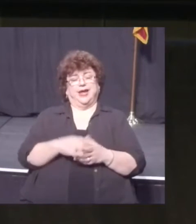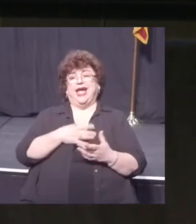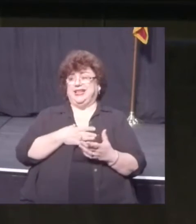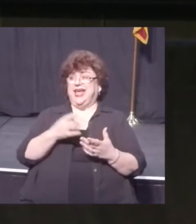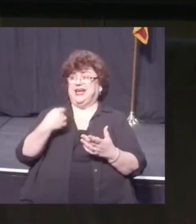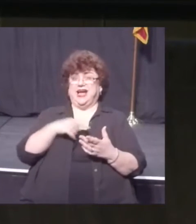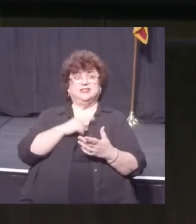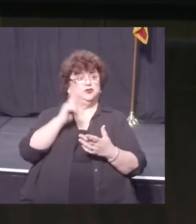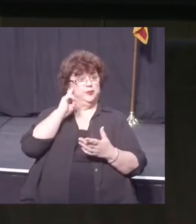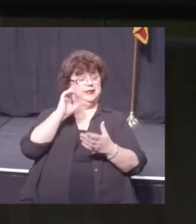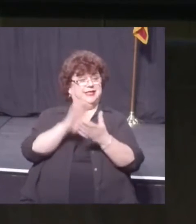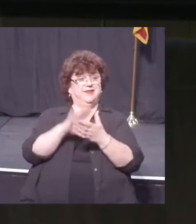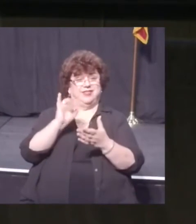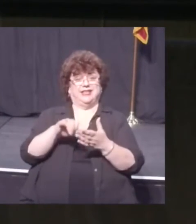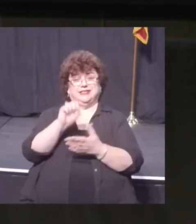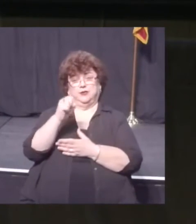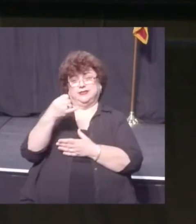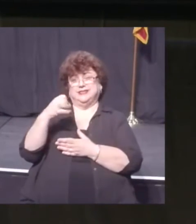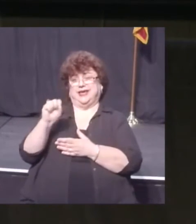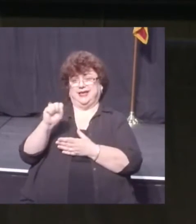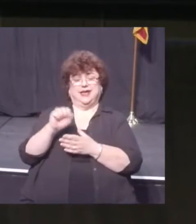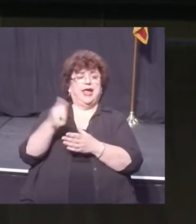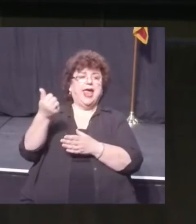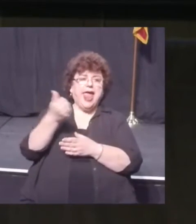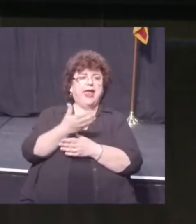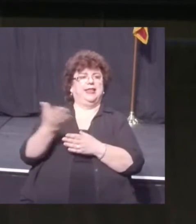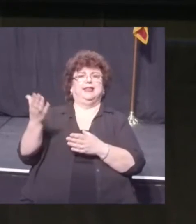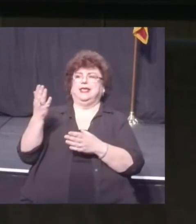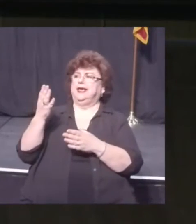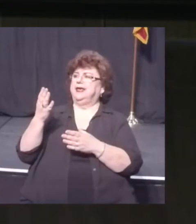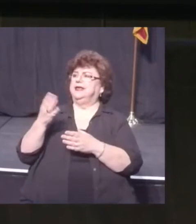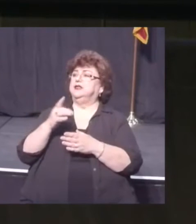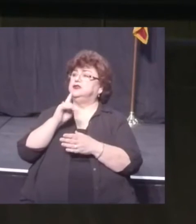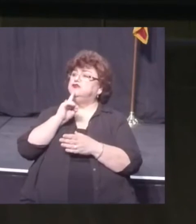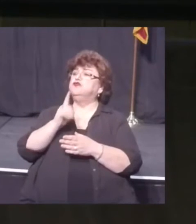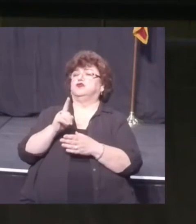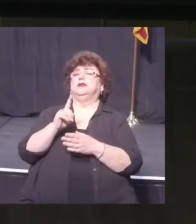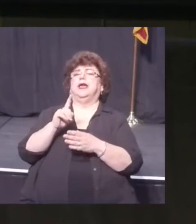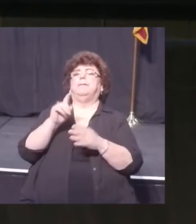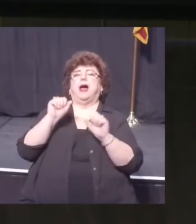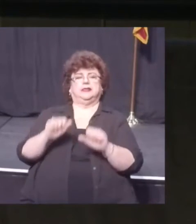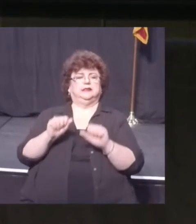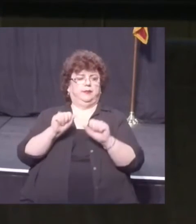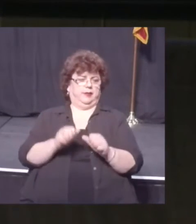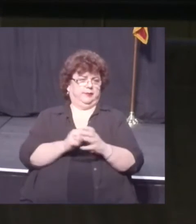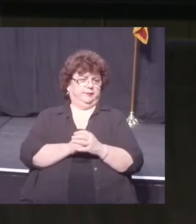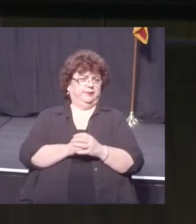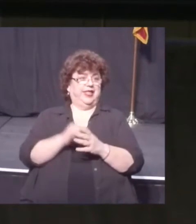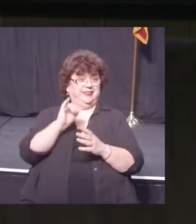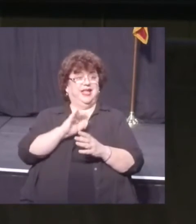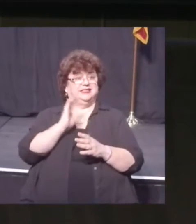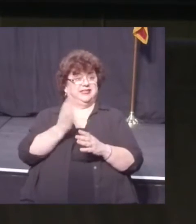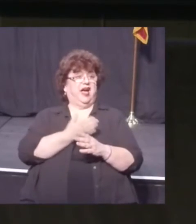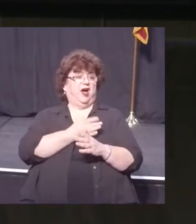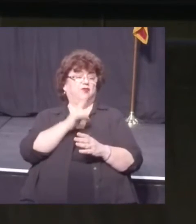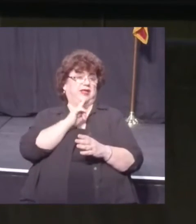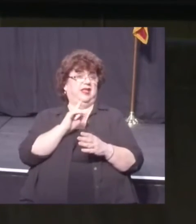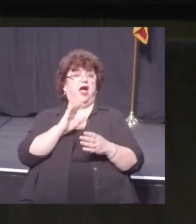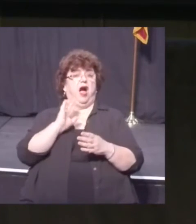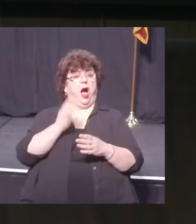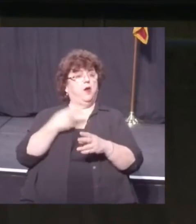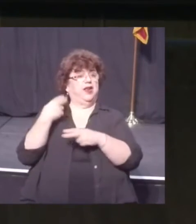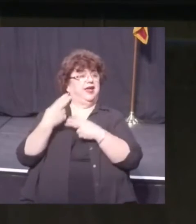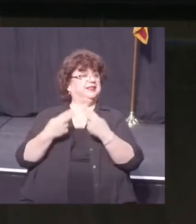like us to believe that at San Jose State, anything is in fact possible. That is our legacy, after